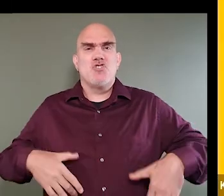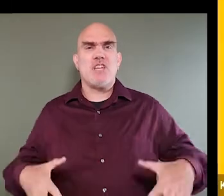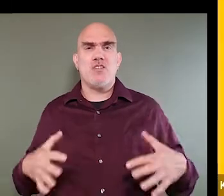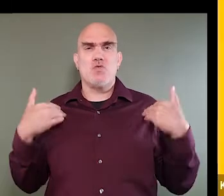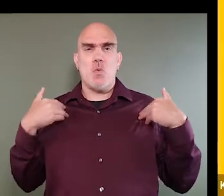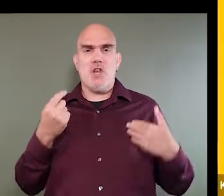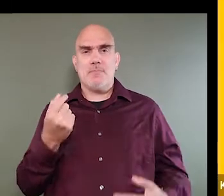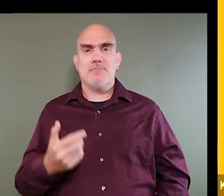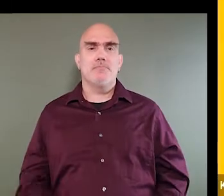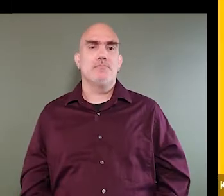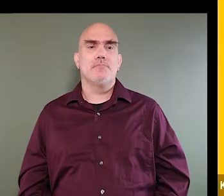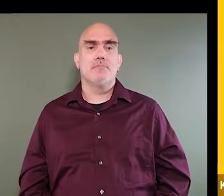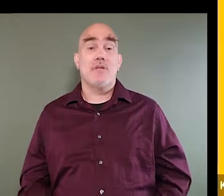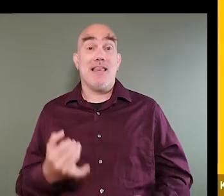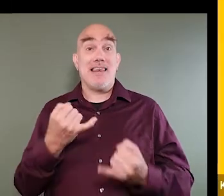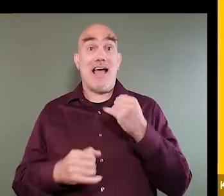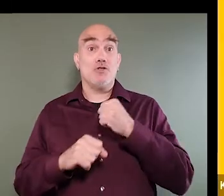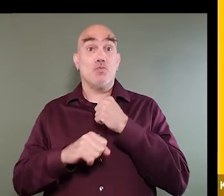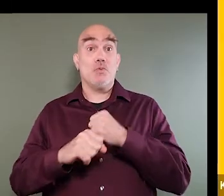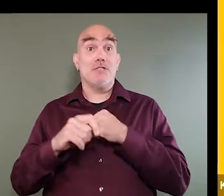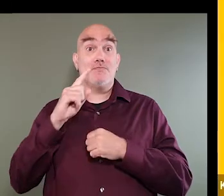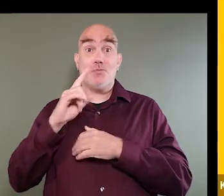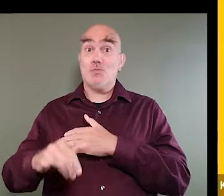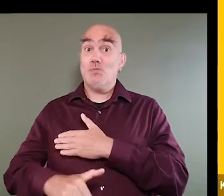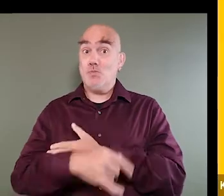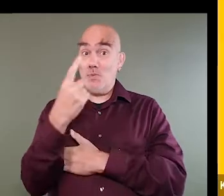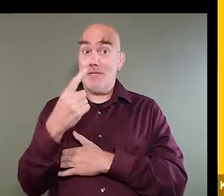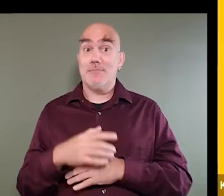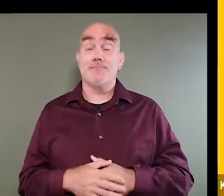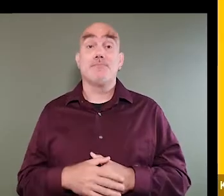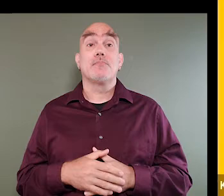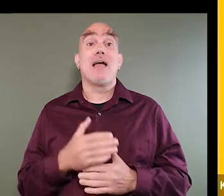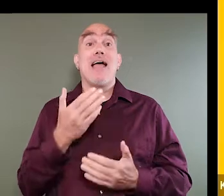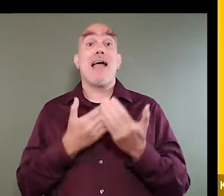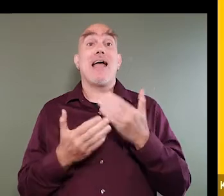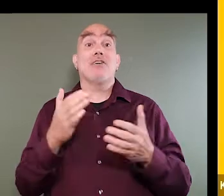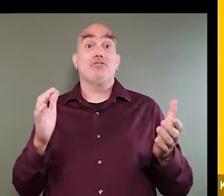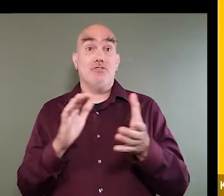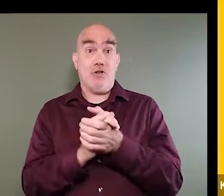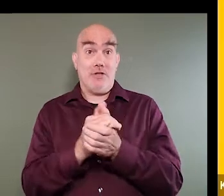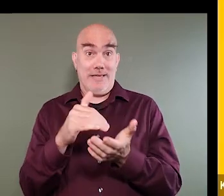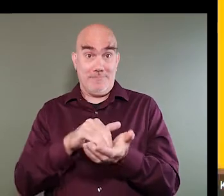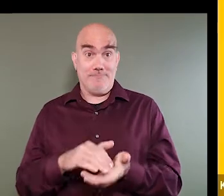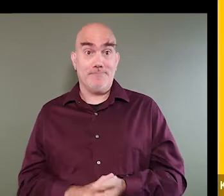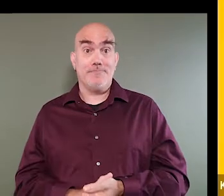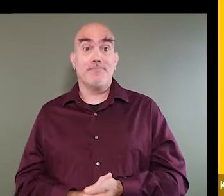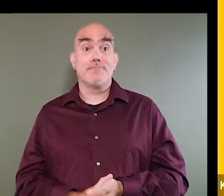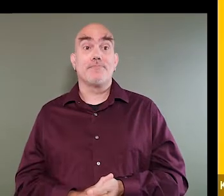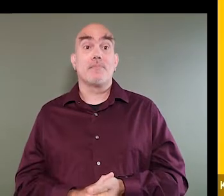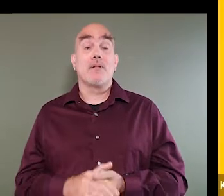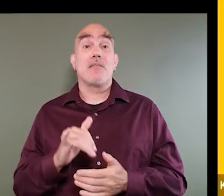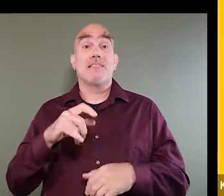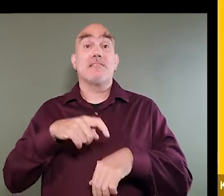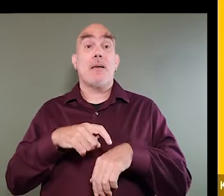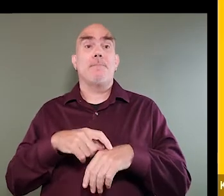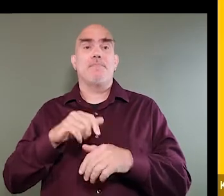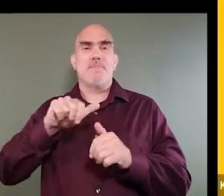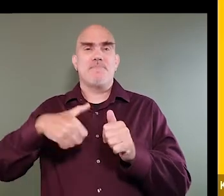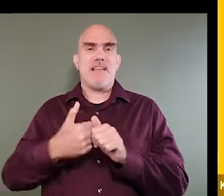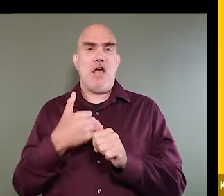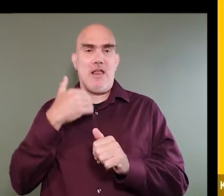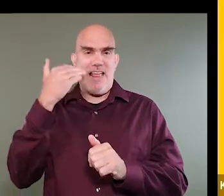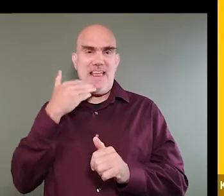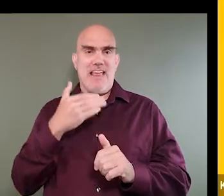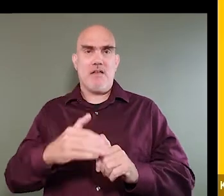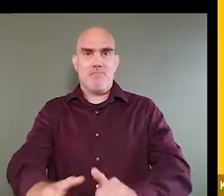bit. Last stretch for today. We're going to bring our hands together again. And this time we're sending them behind our